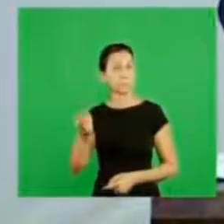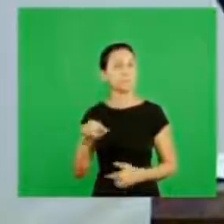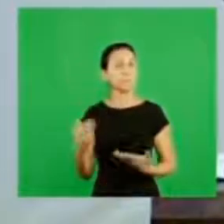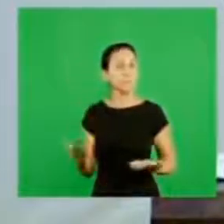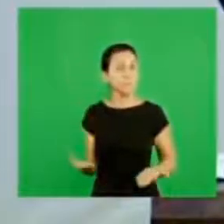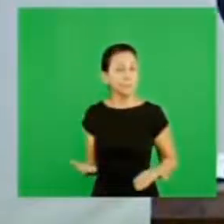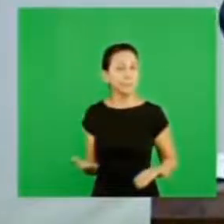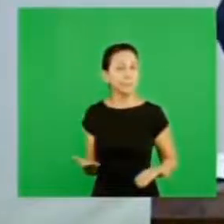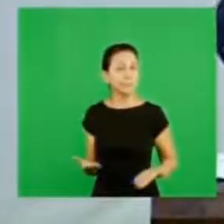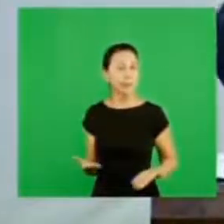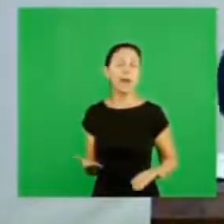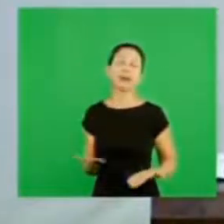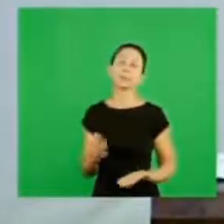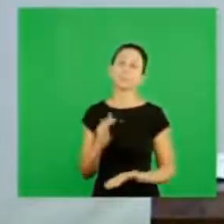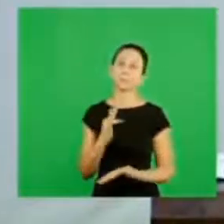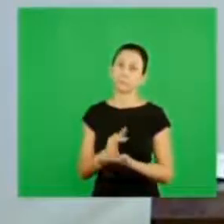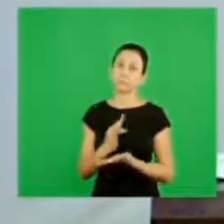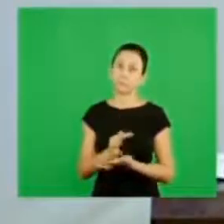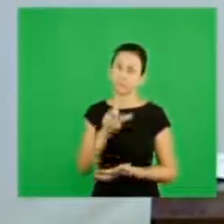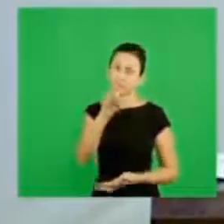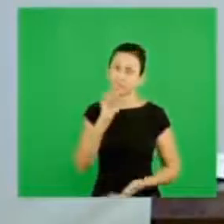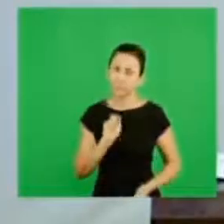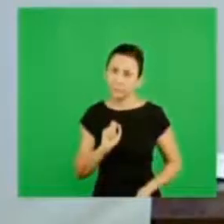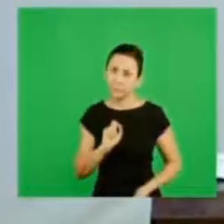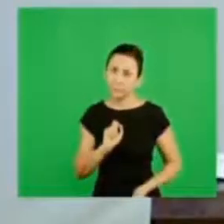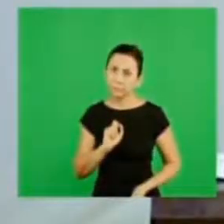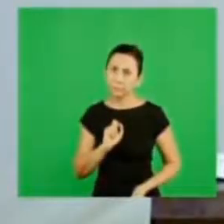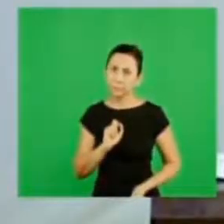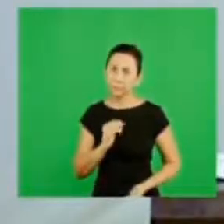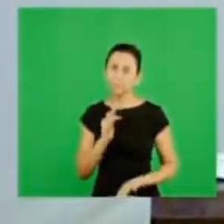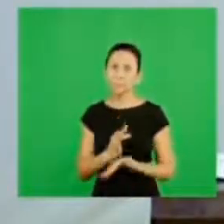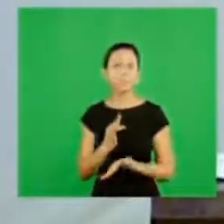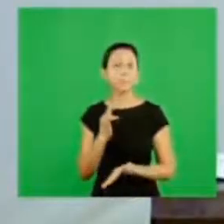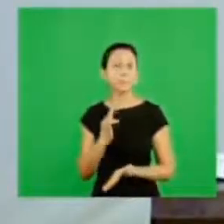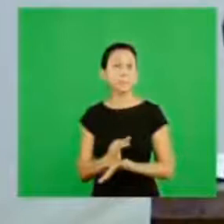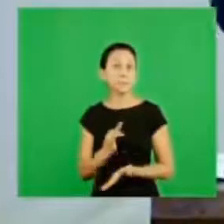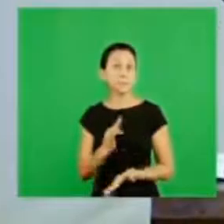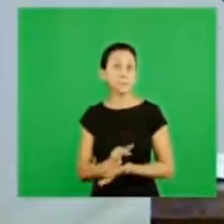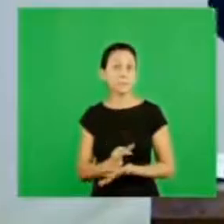But are you going to choose philosophy? Are you going to choose politics? Are you going to choose